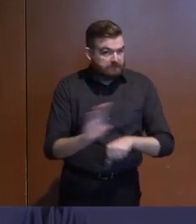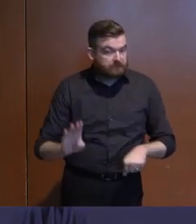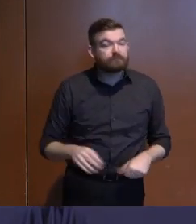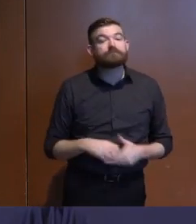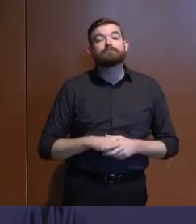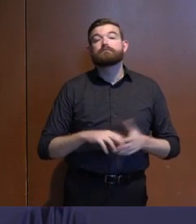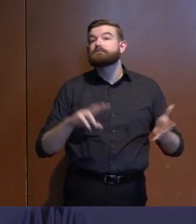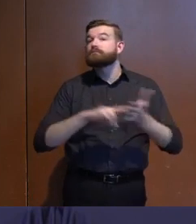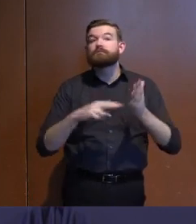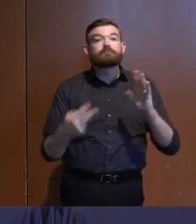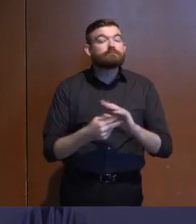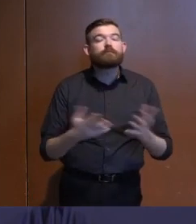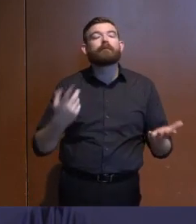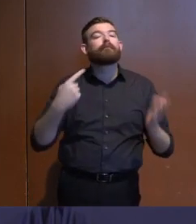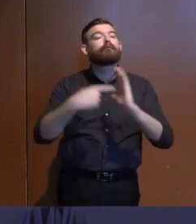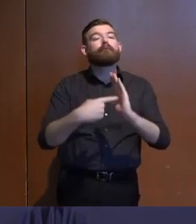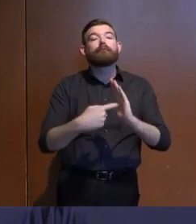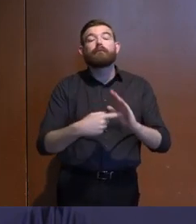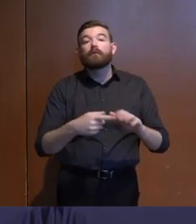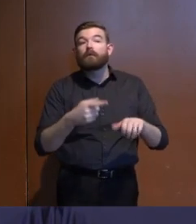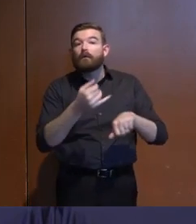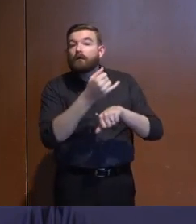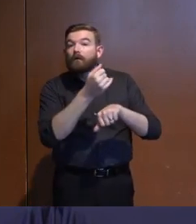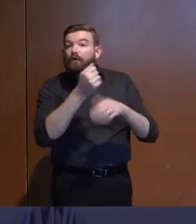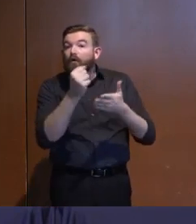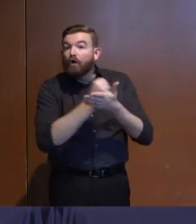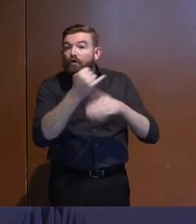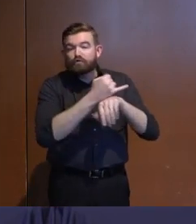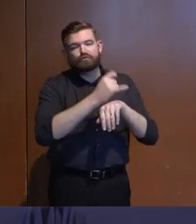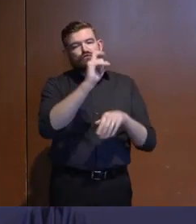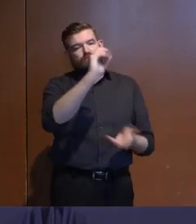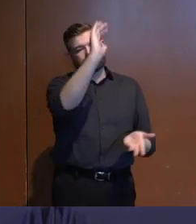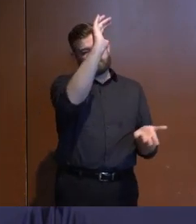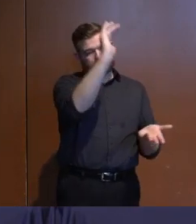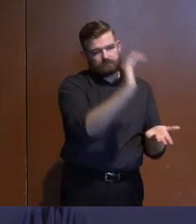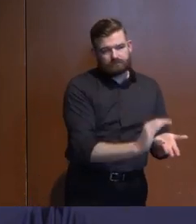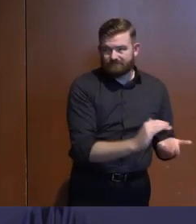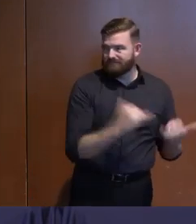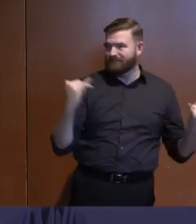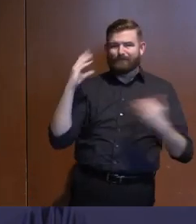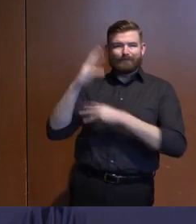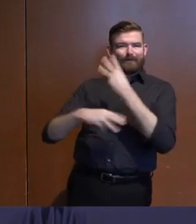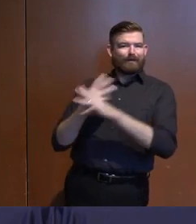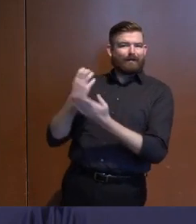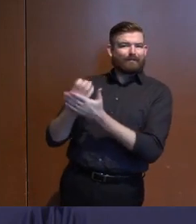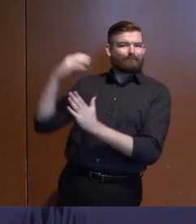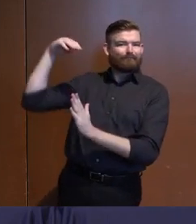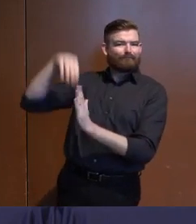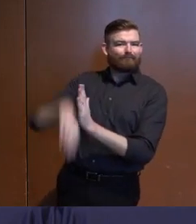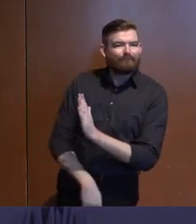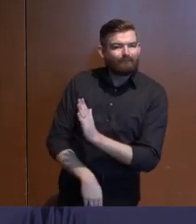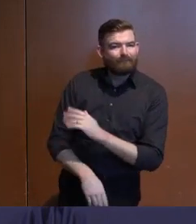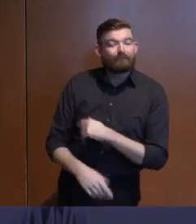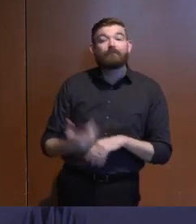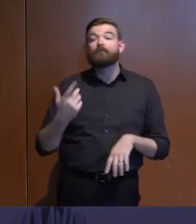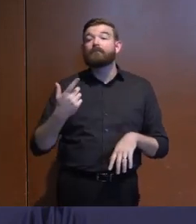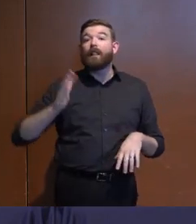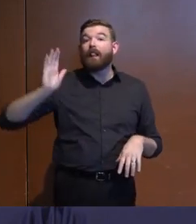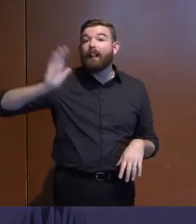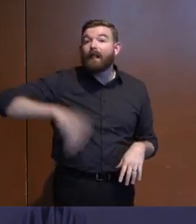card interest rates to reflect the reality many families are living, to waive late fees and